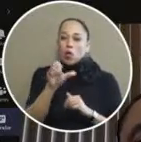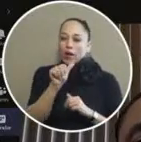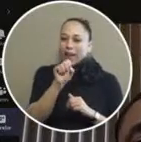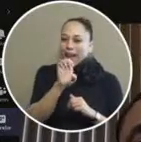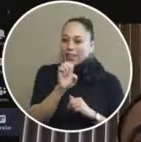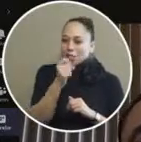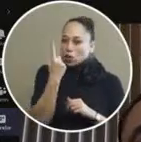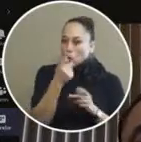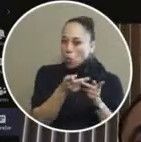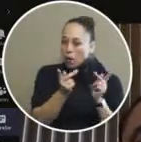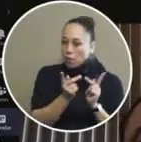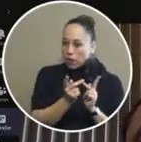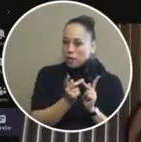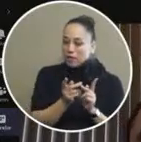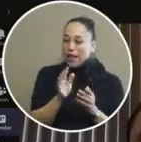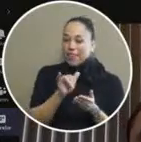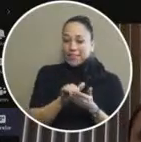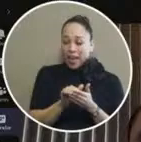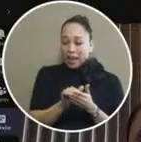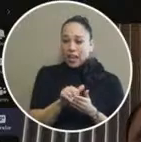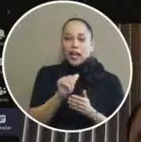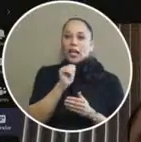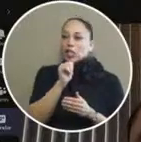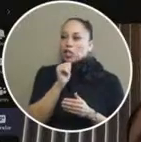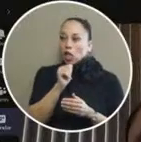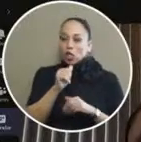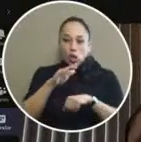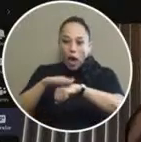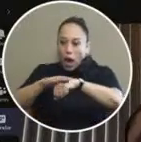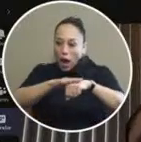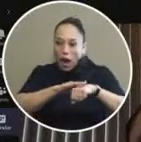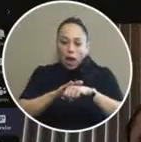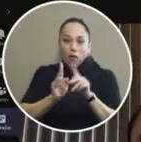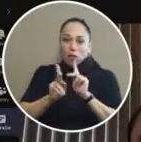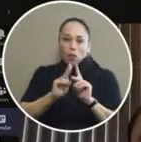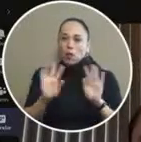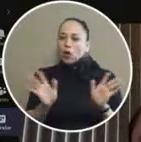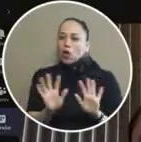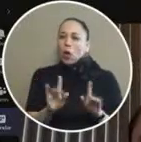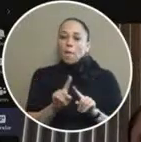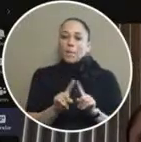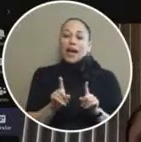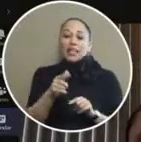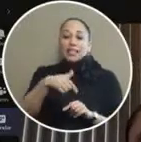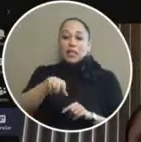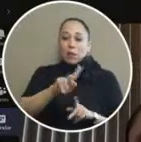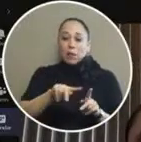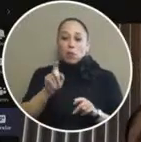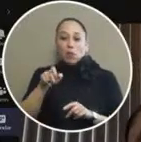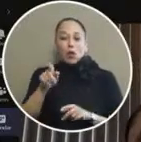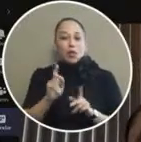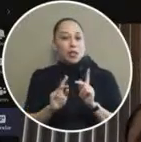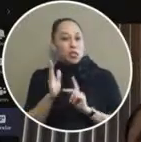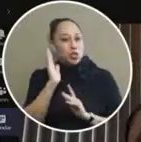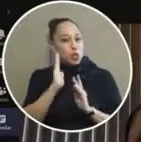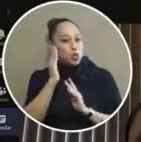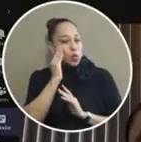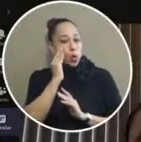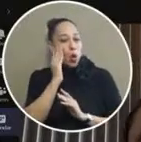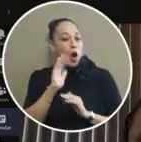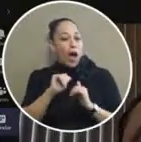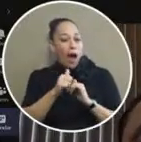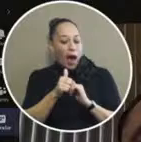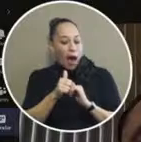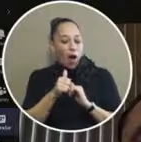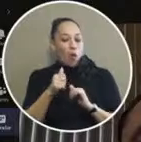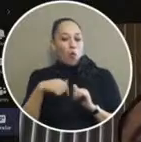single place. The clusters is not to alarm the public, but also to let them know how we're